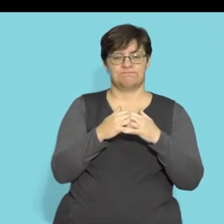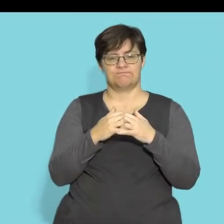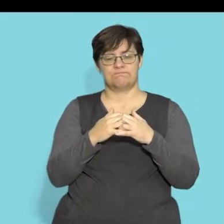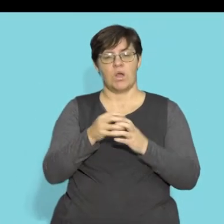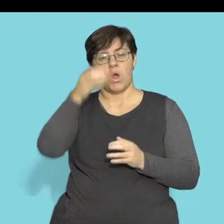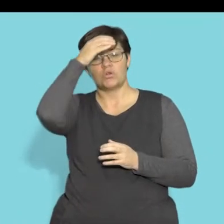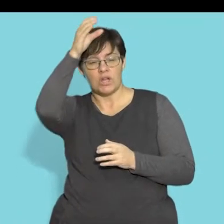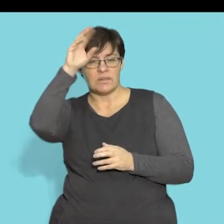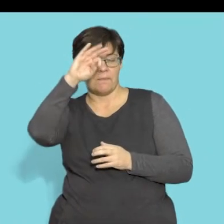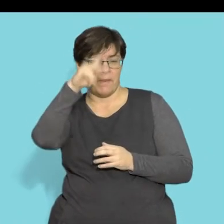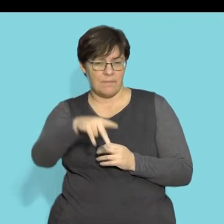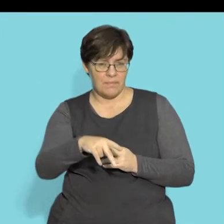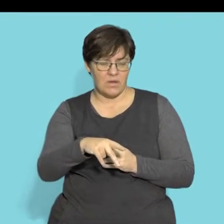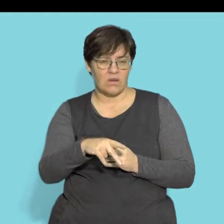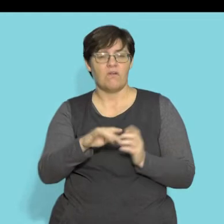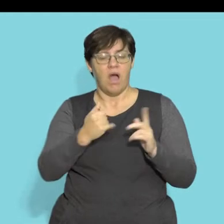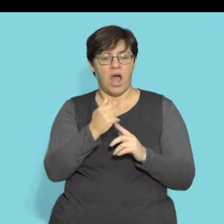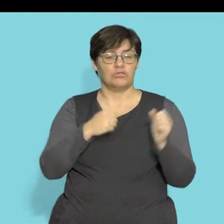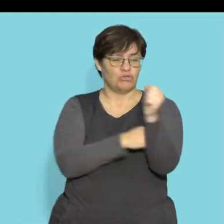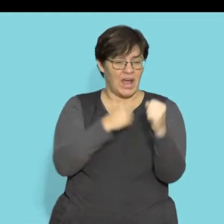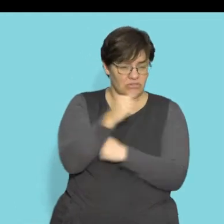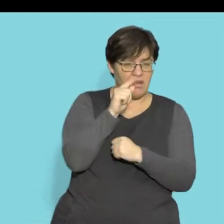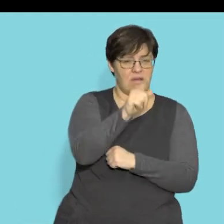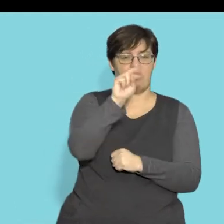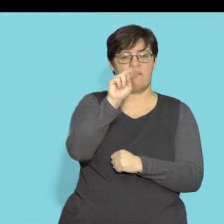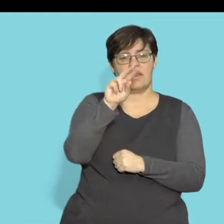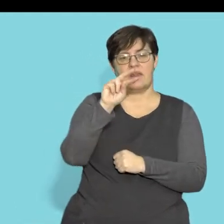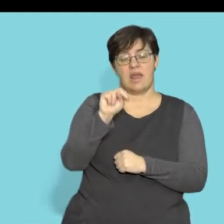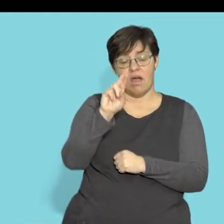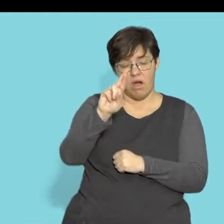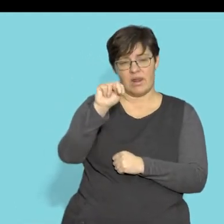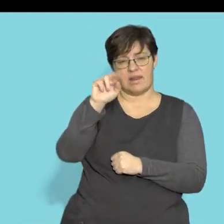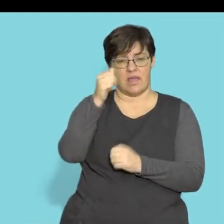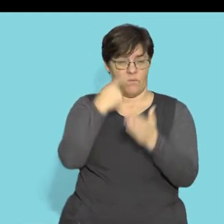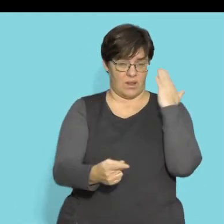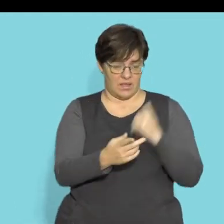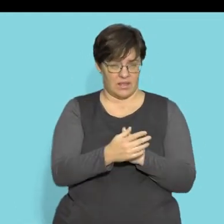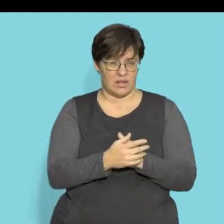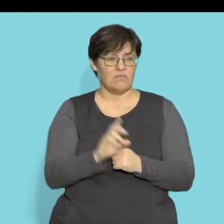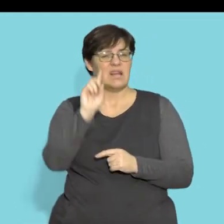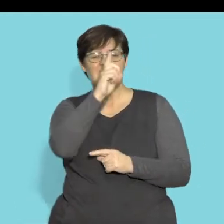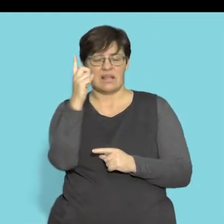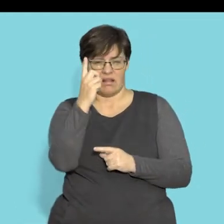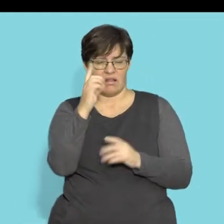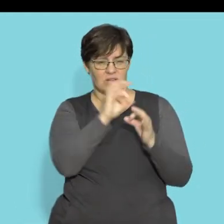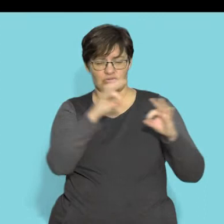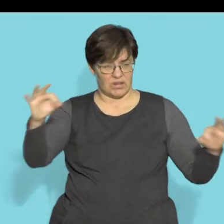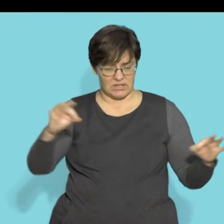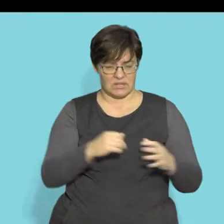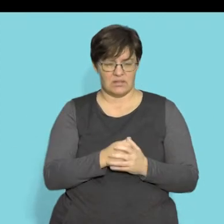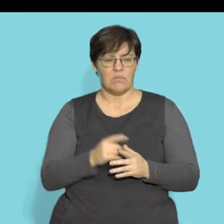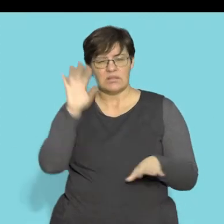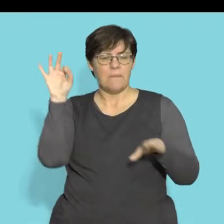together a concept map of just the structure of RNA. So remember that RNA is single-stranded, so you must note